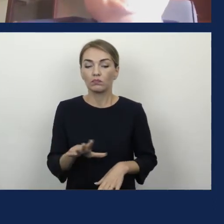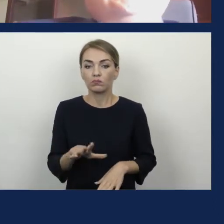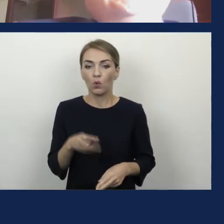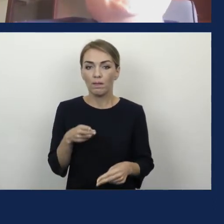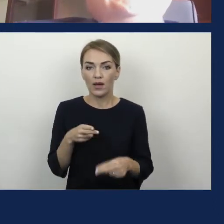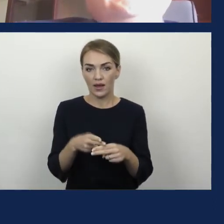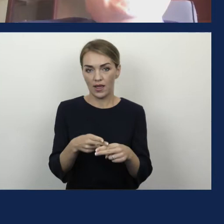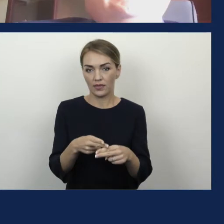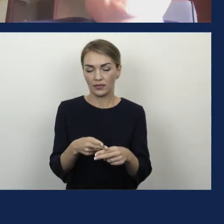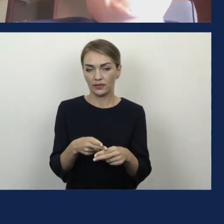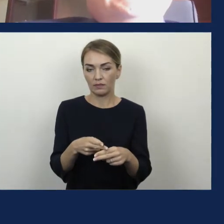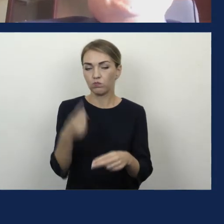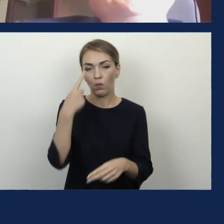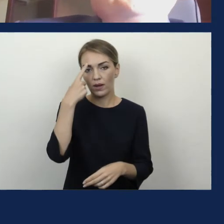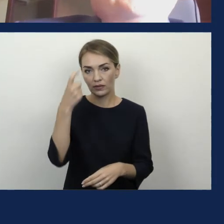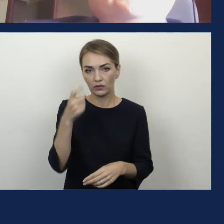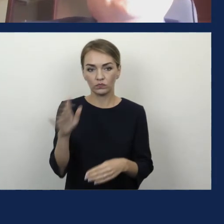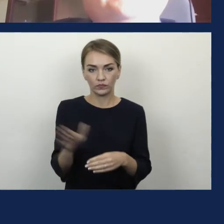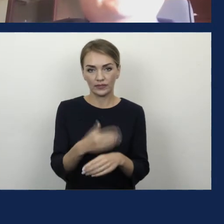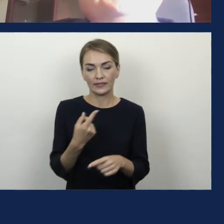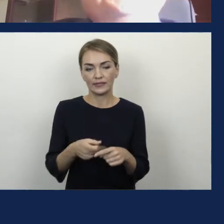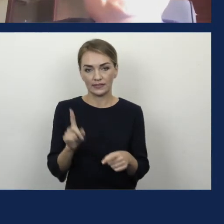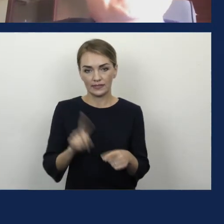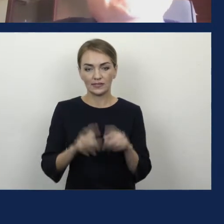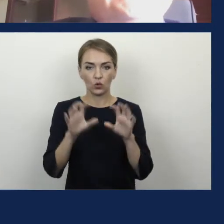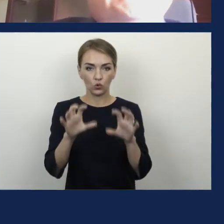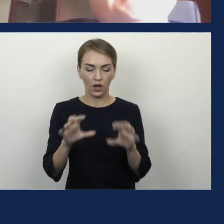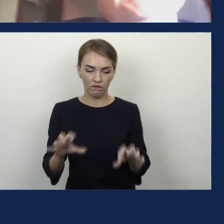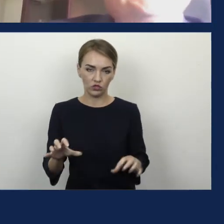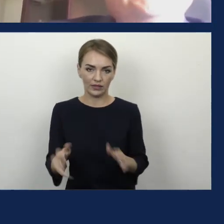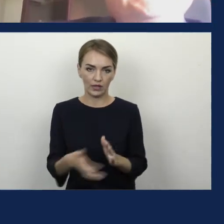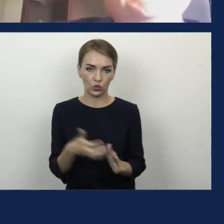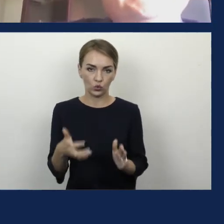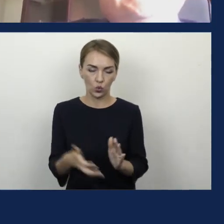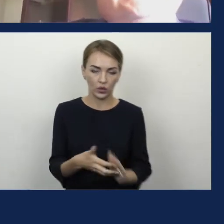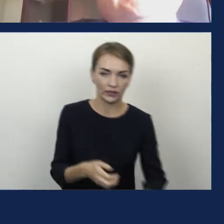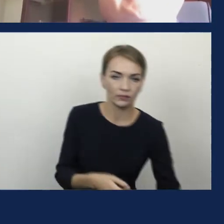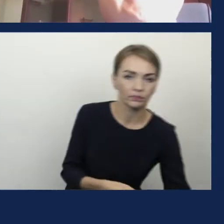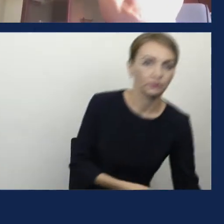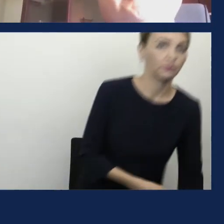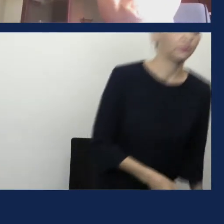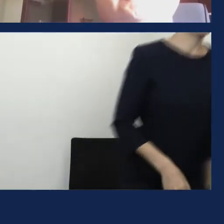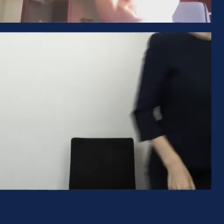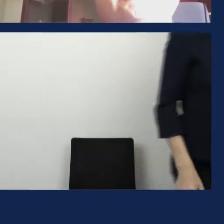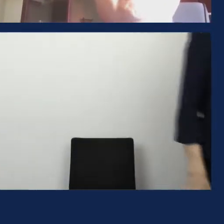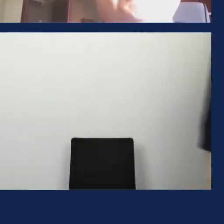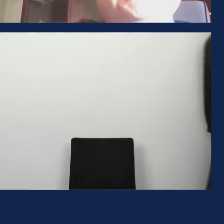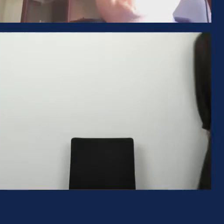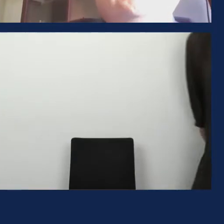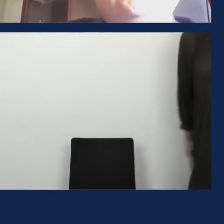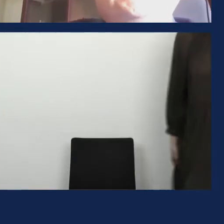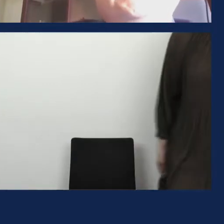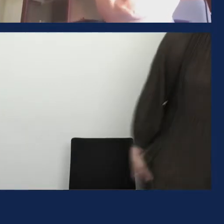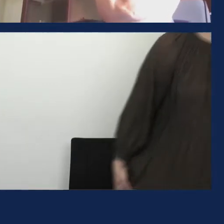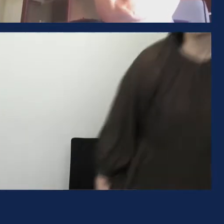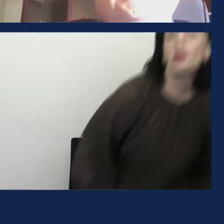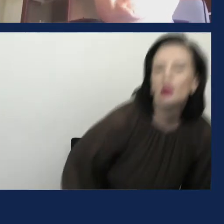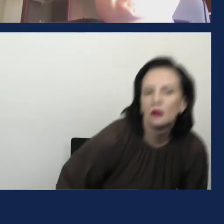Next slide, please. As far as the second category of